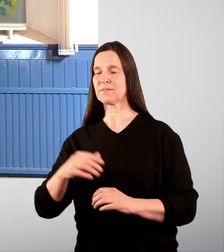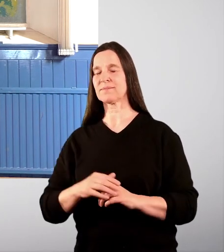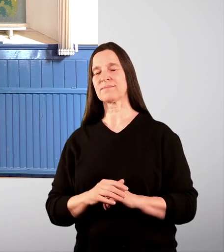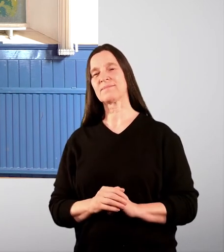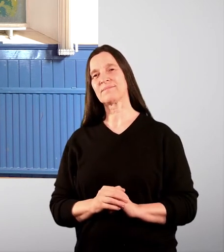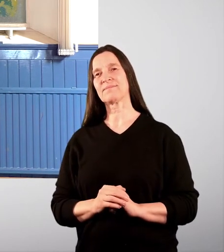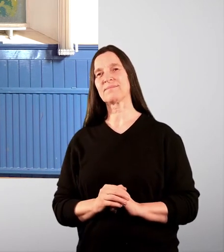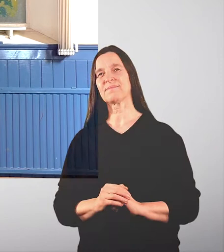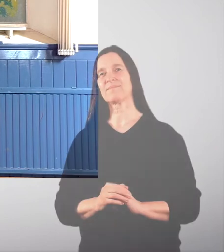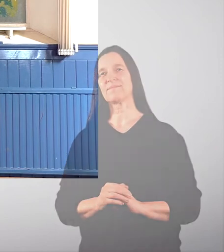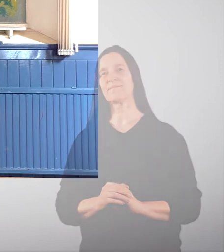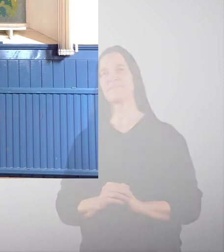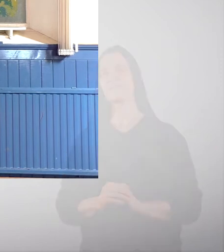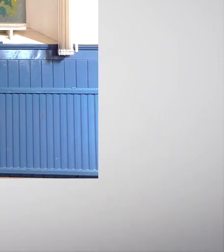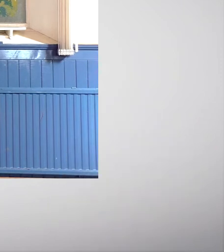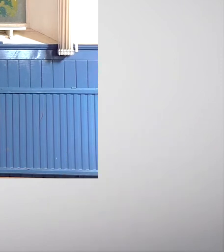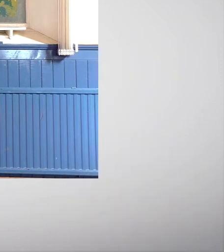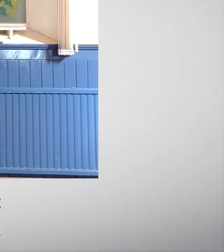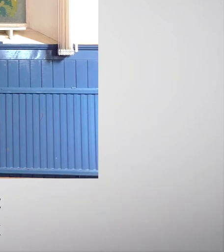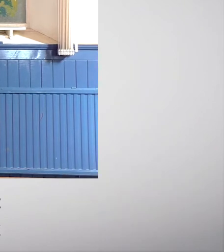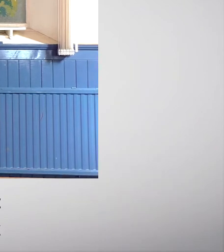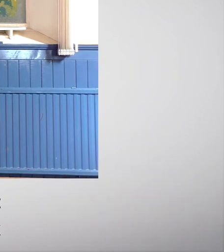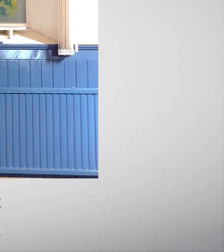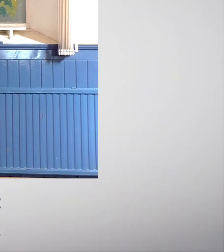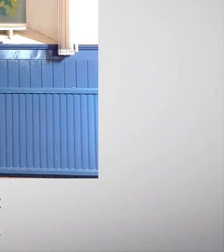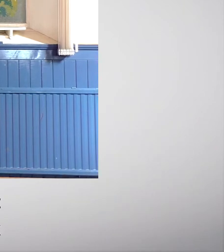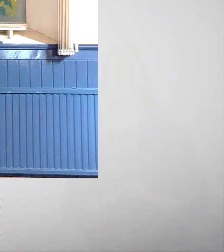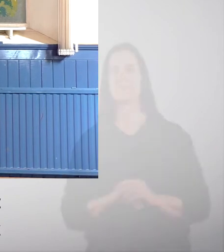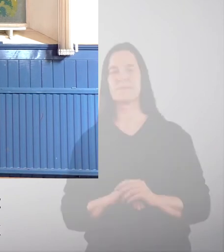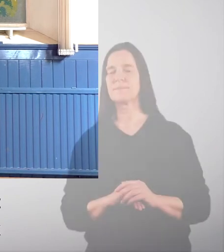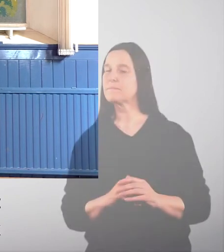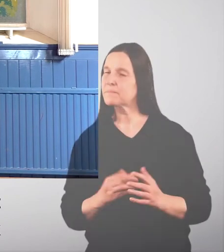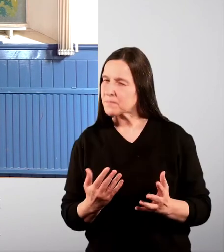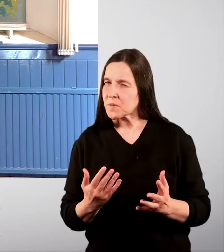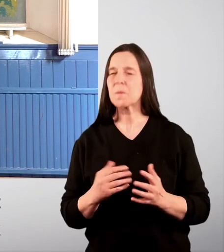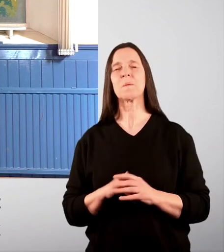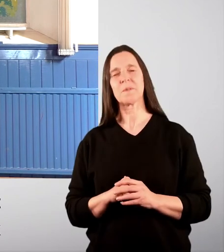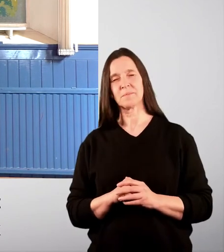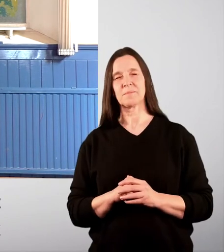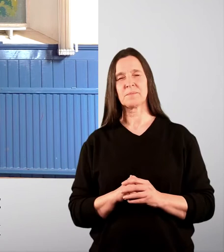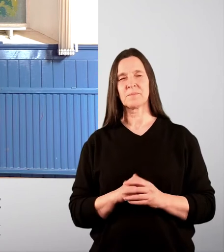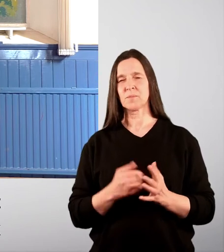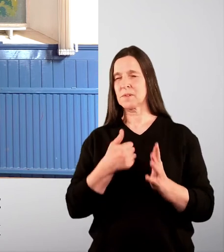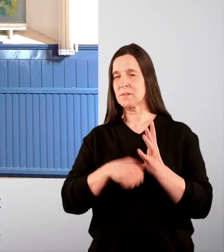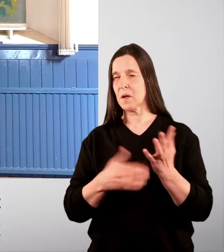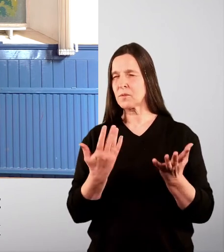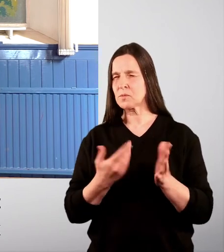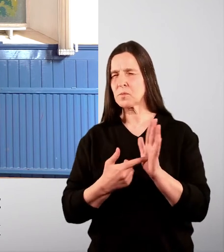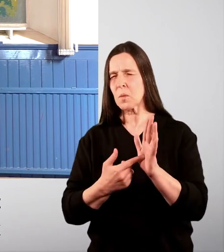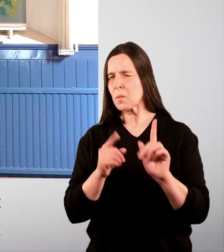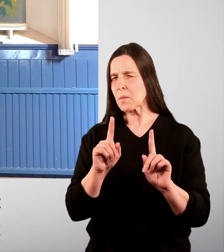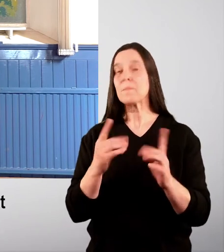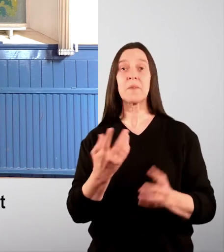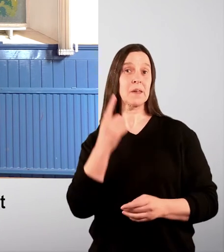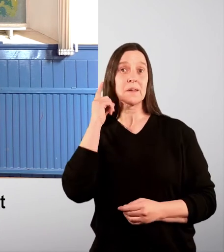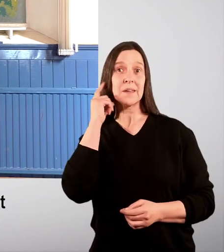bit by bit why this is so effective. We start off with the ears. What's the best way of striking an ear?